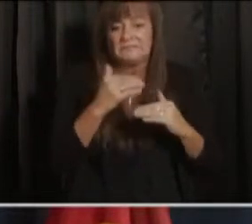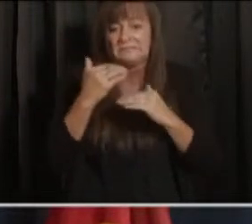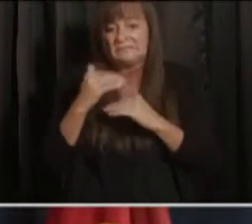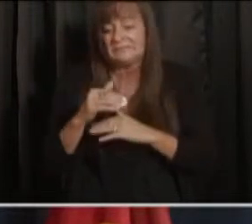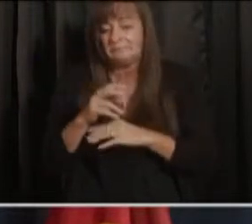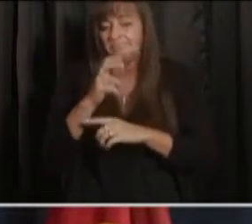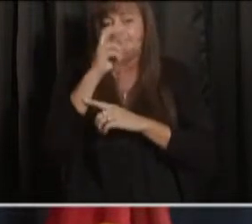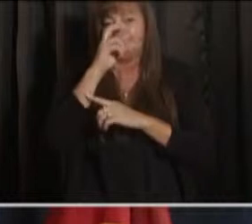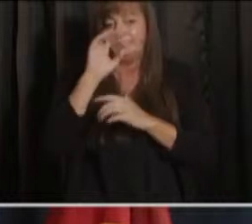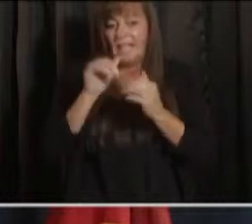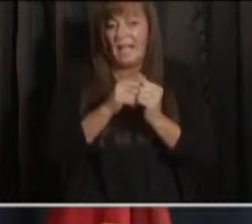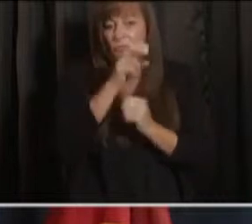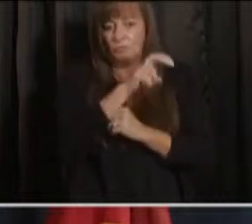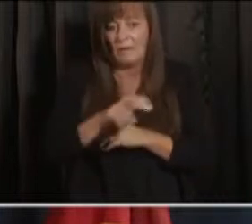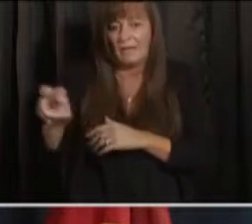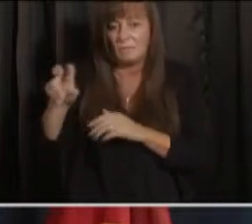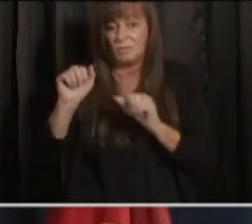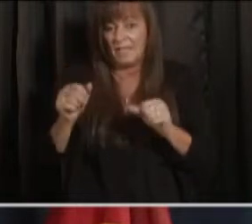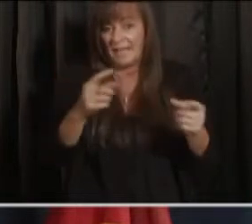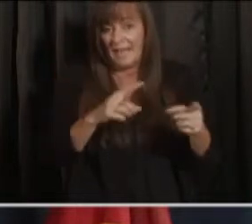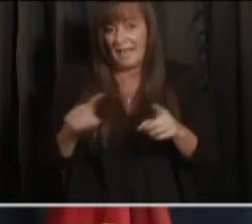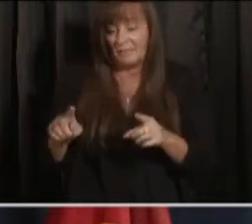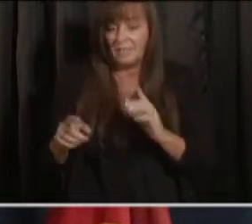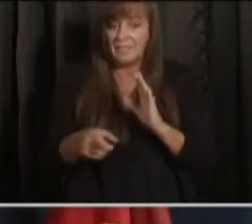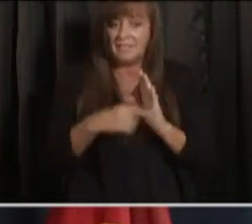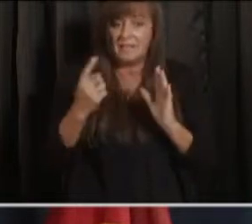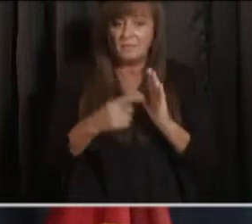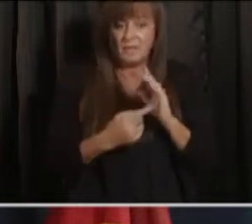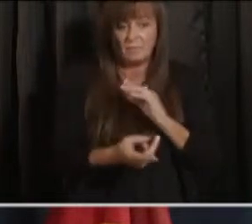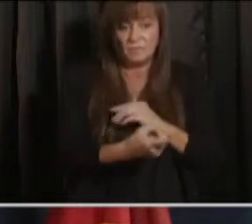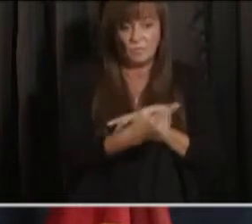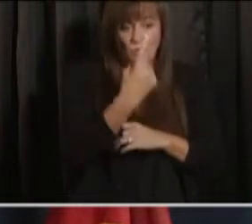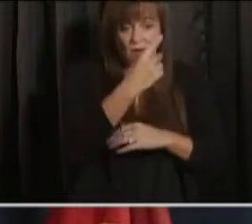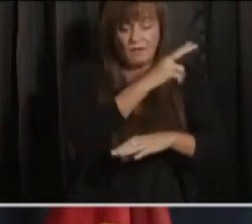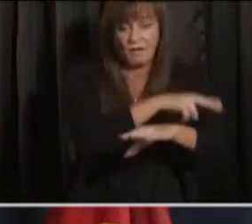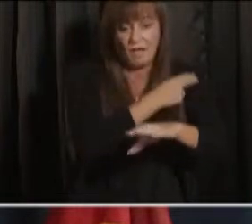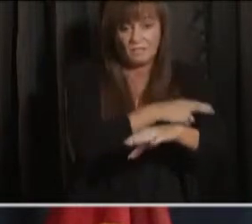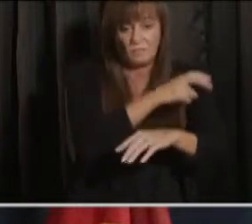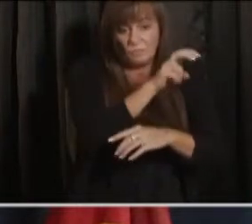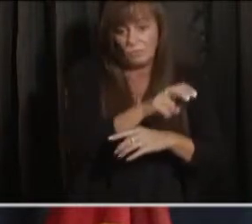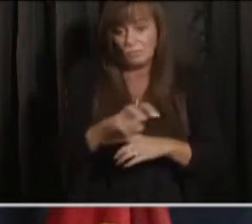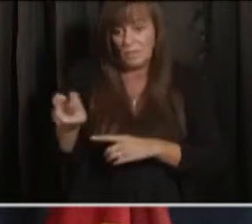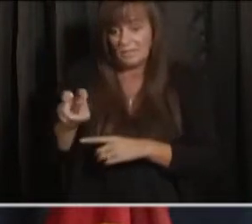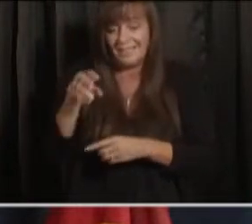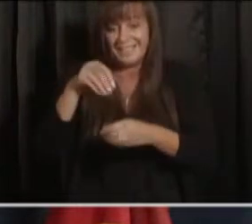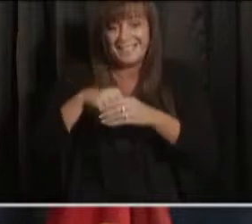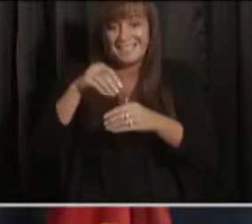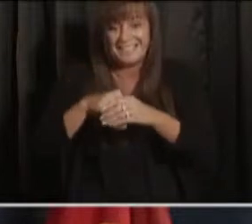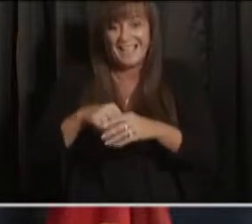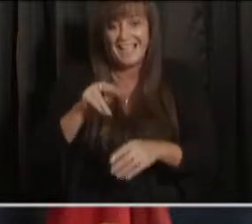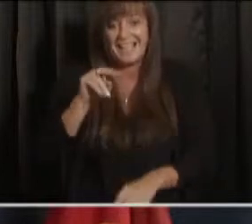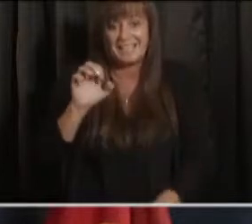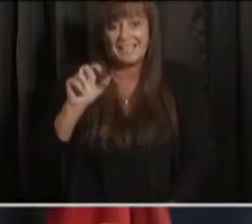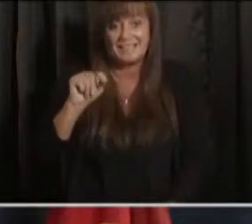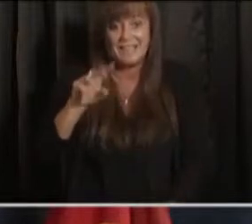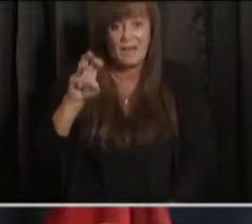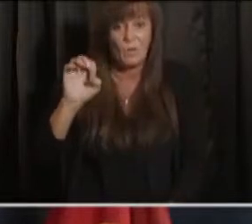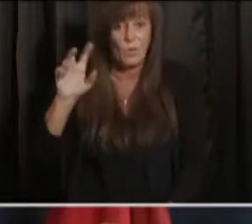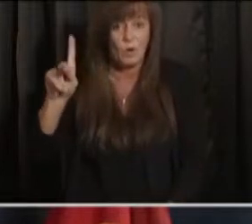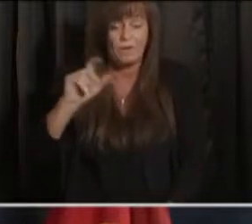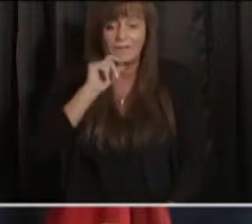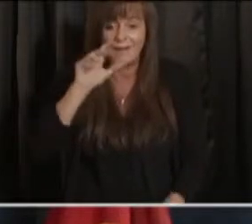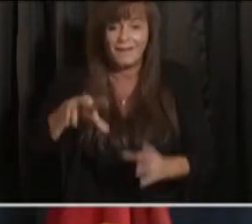be done. Sometimes one hospital network system will be transporting only within its network system and not into